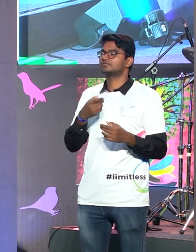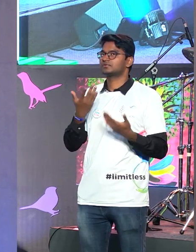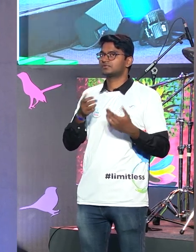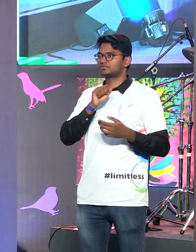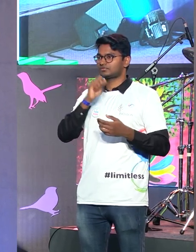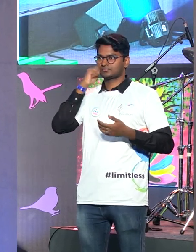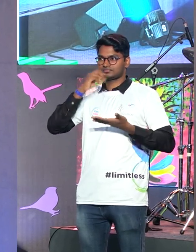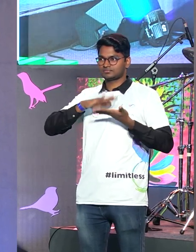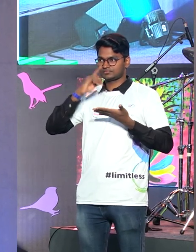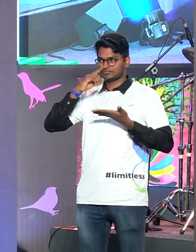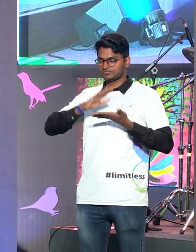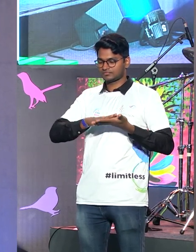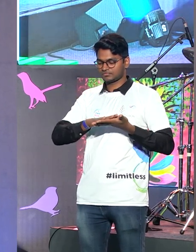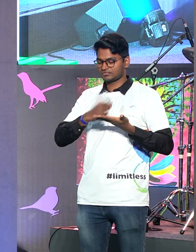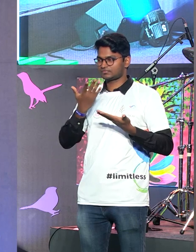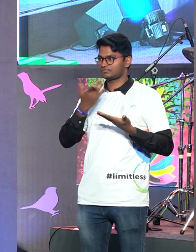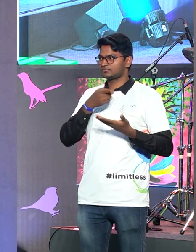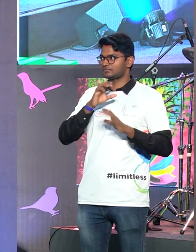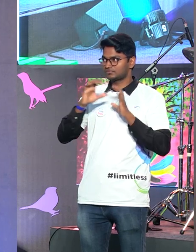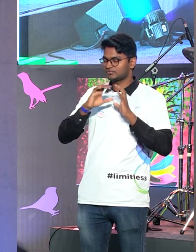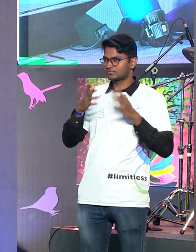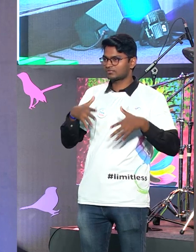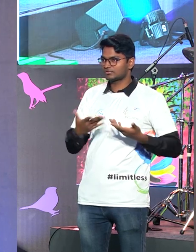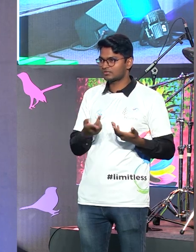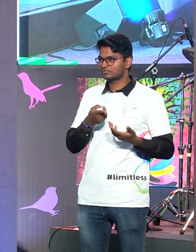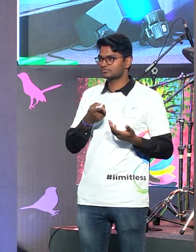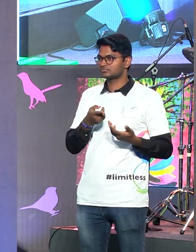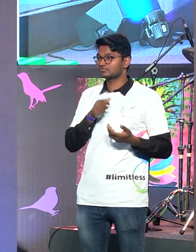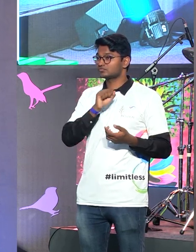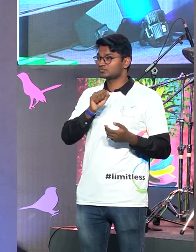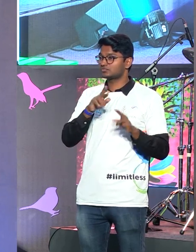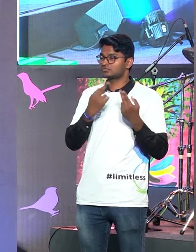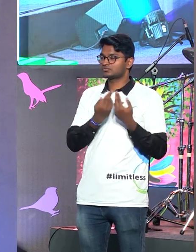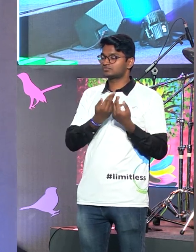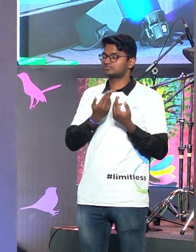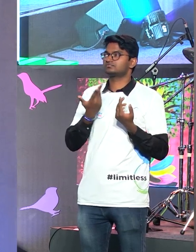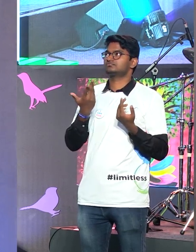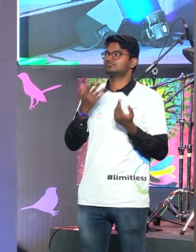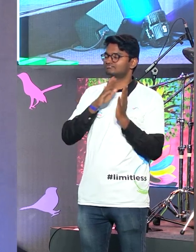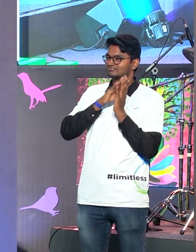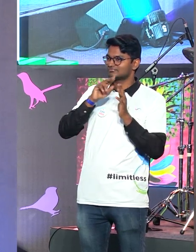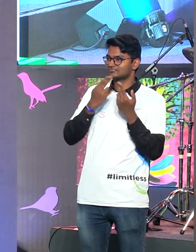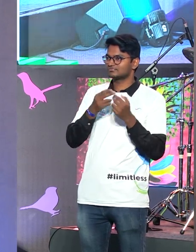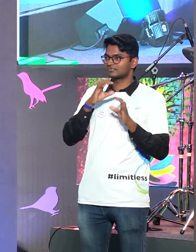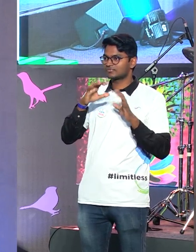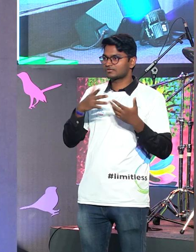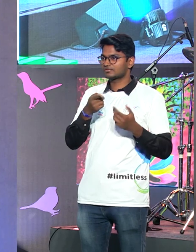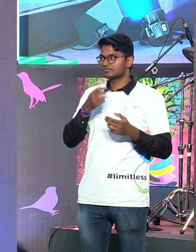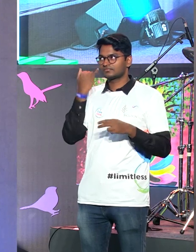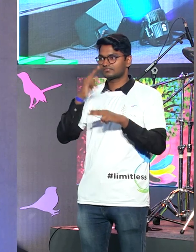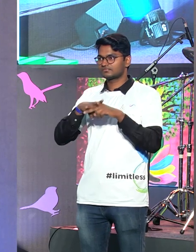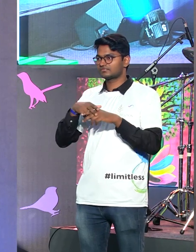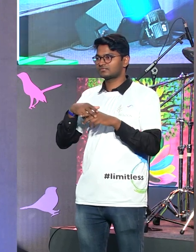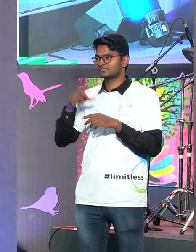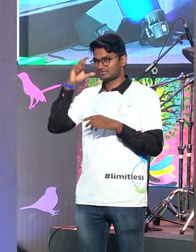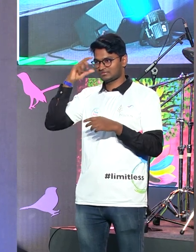he feel when Gandhi died? And you know, what was the reaction? So there were fictional elements, but I did about 4 or 5 years of